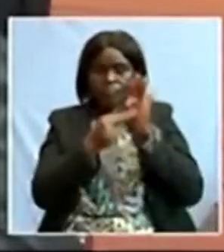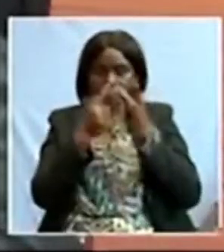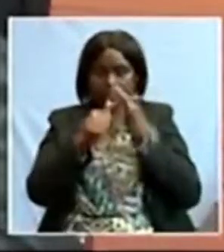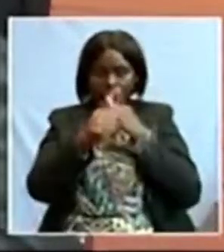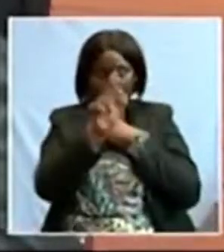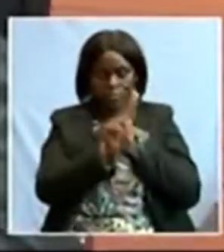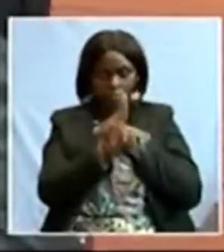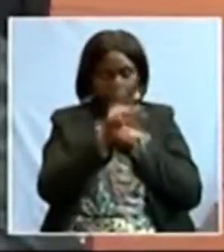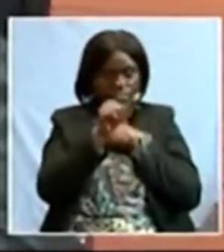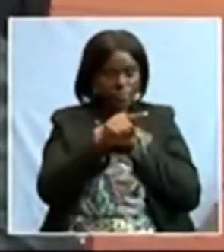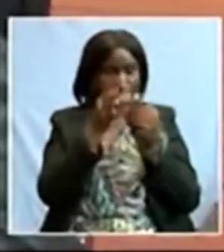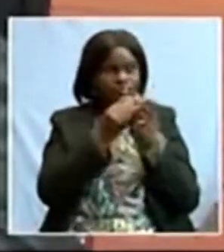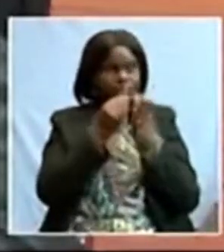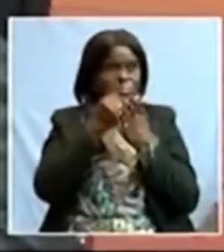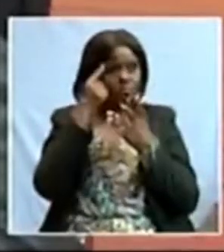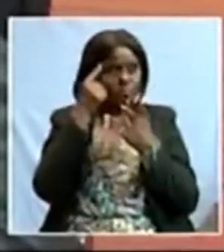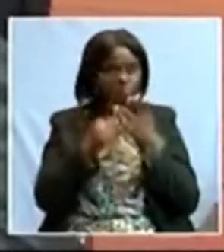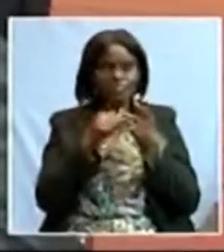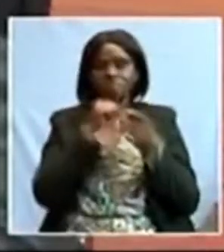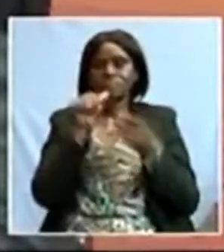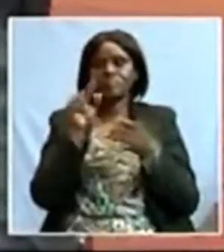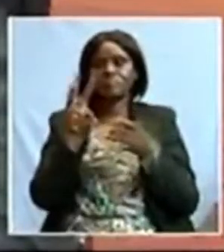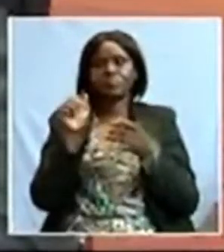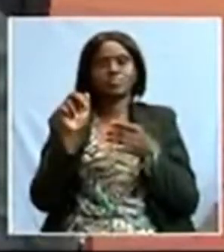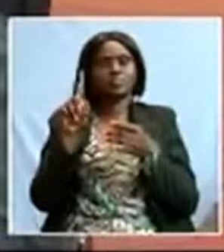this money for instead of the wards?